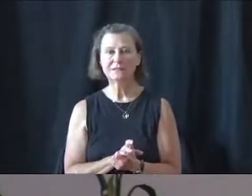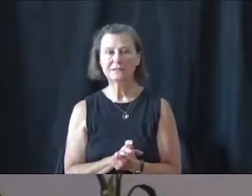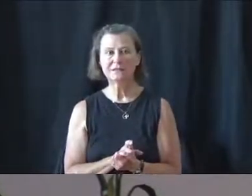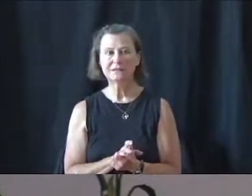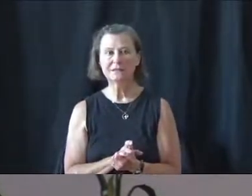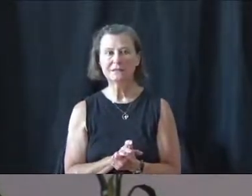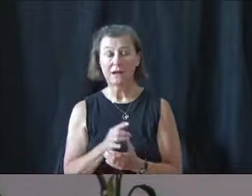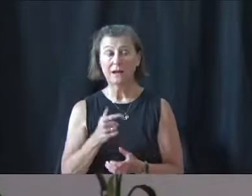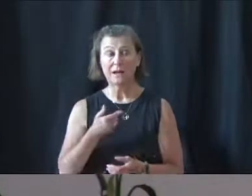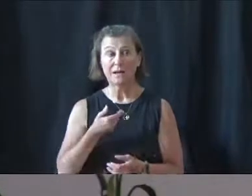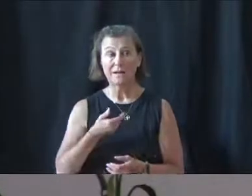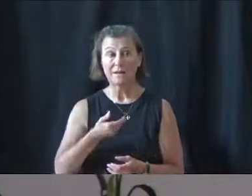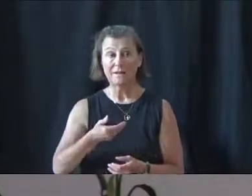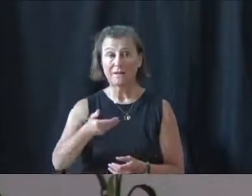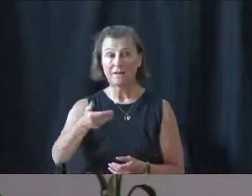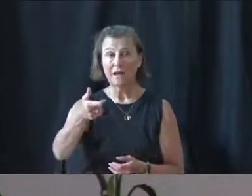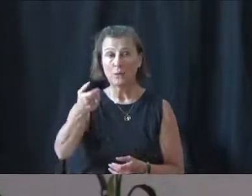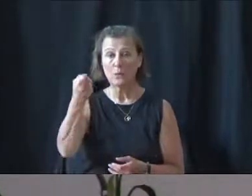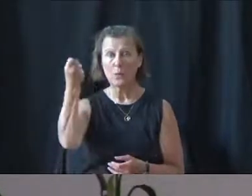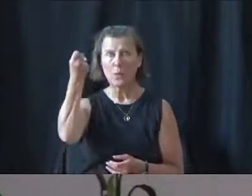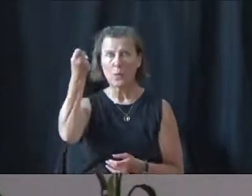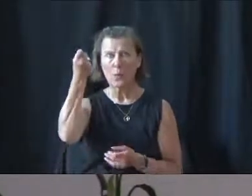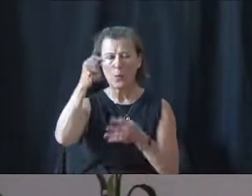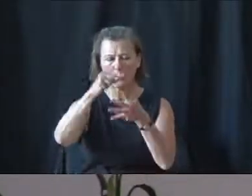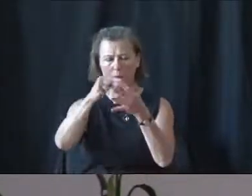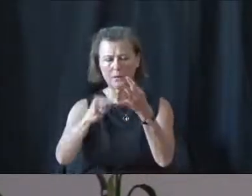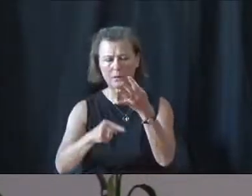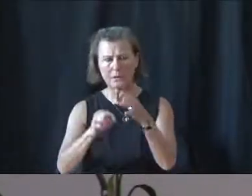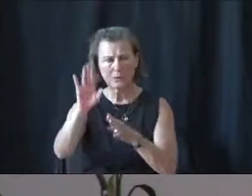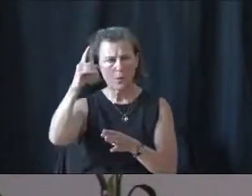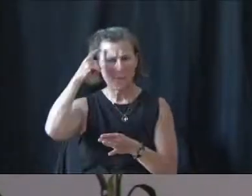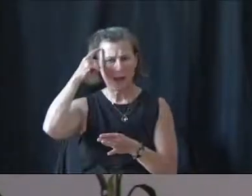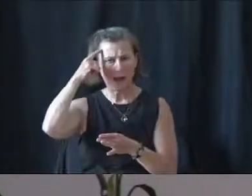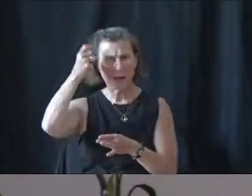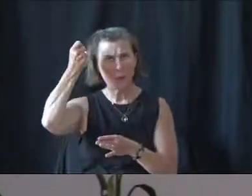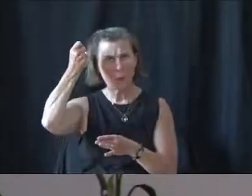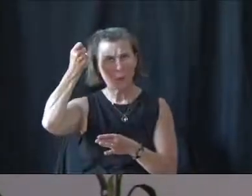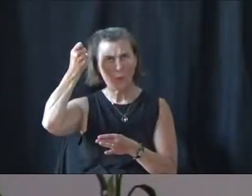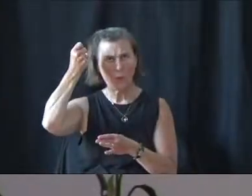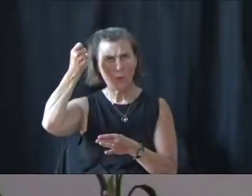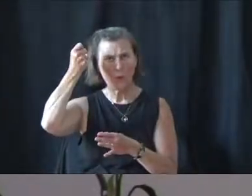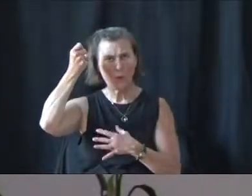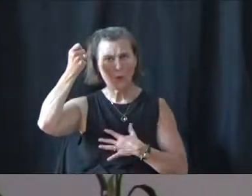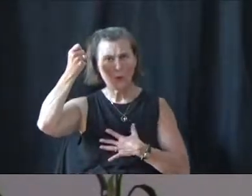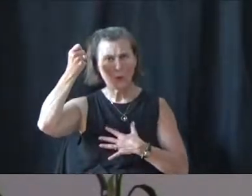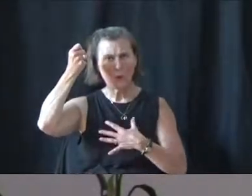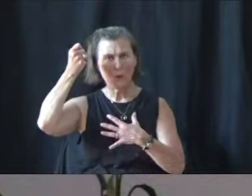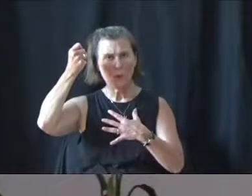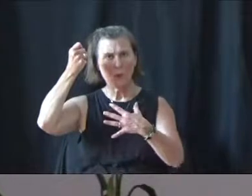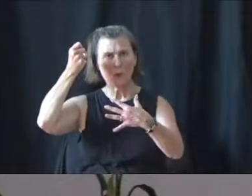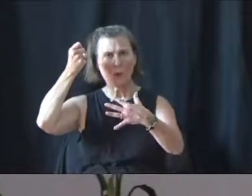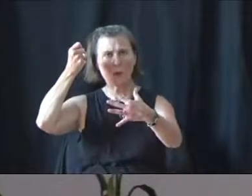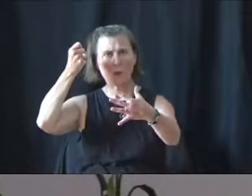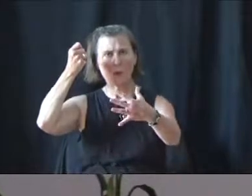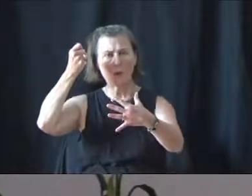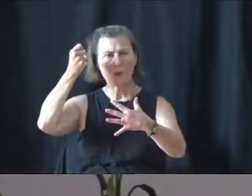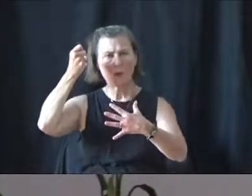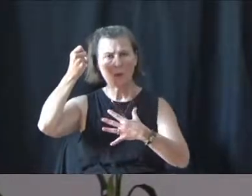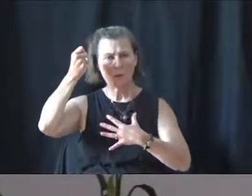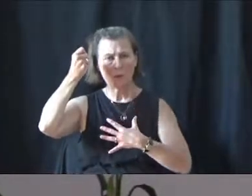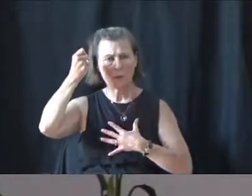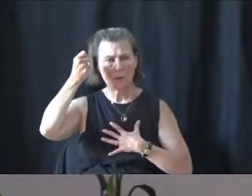And I invite you to hold these things in your mind for a moment. Breathe a few genuine breaths